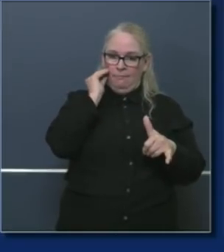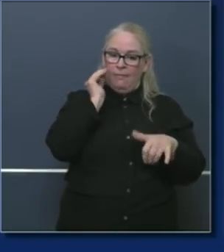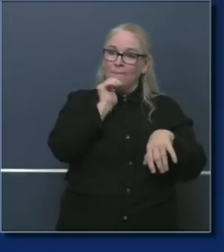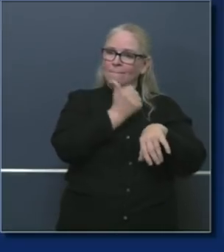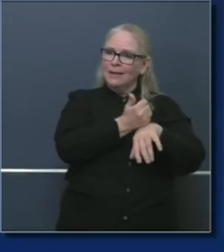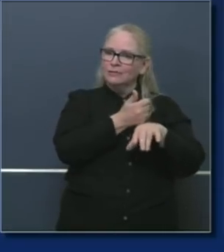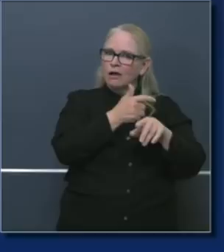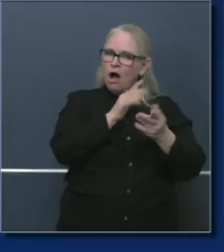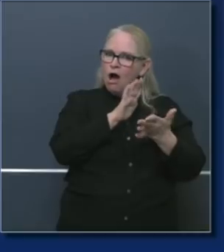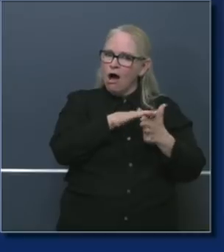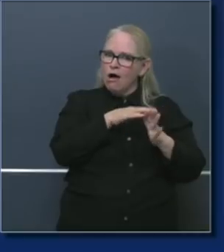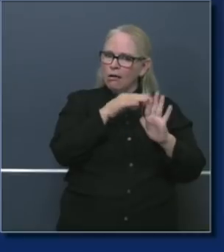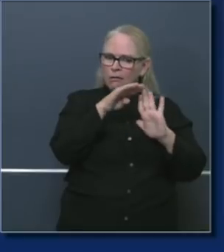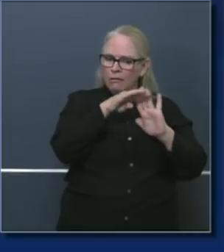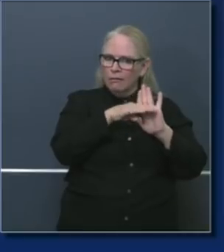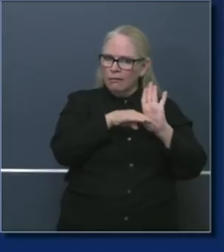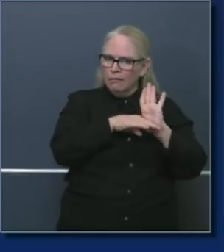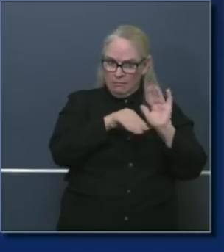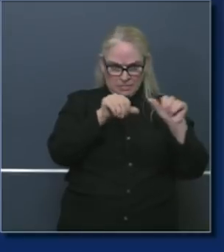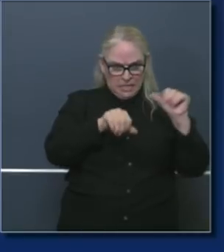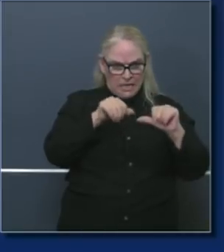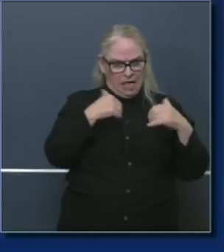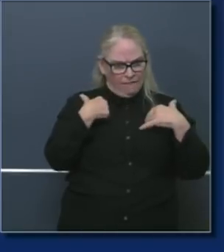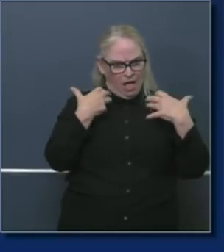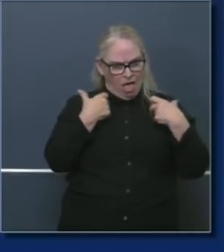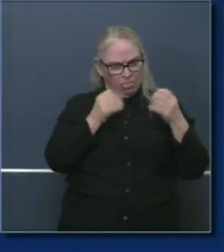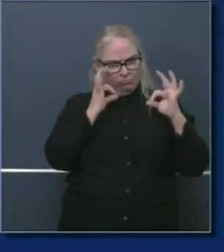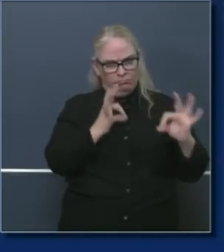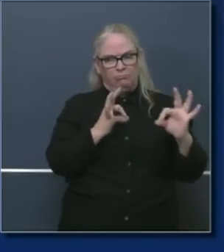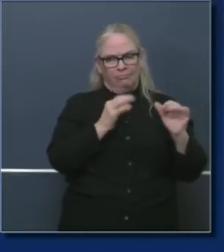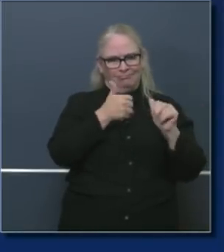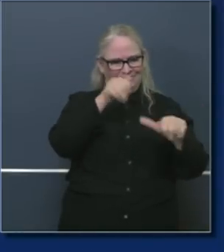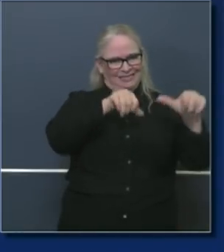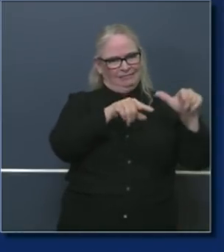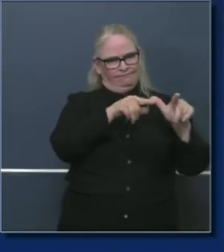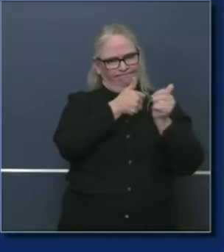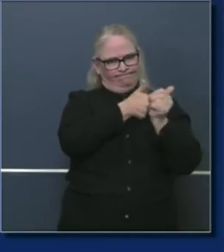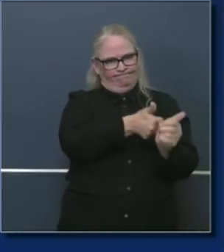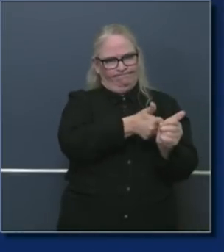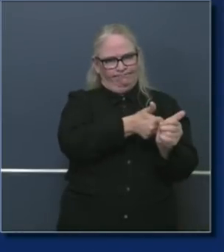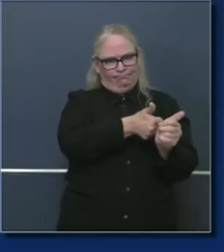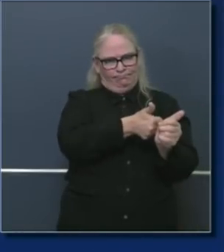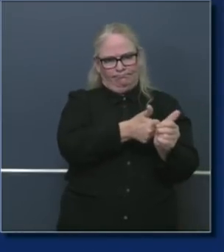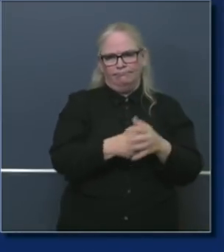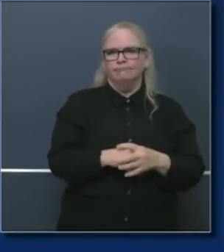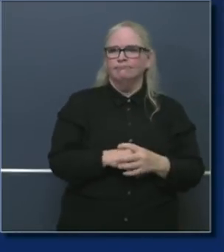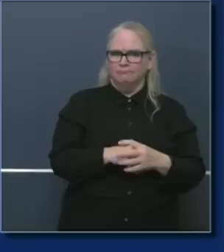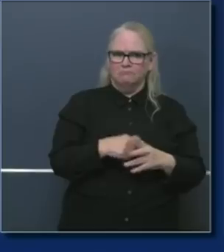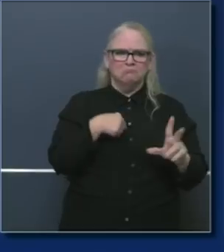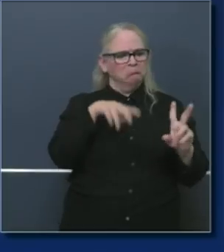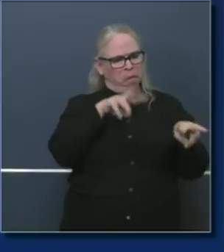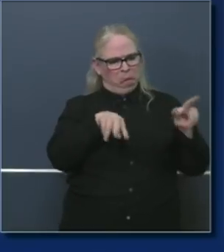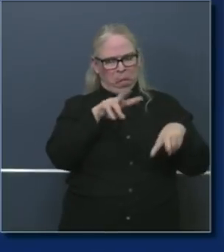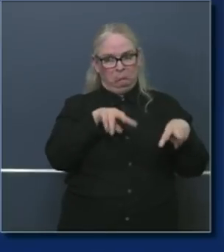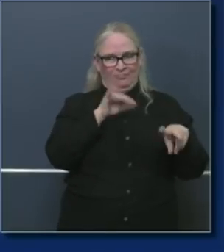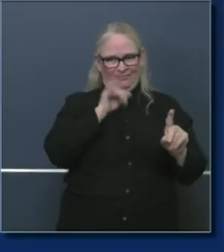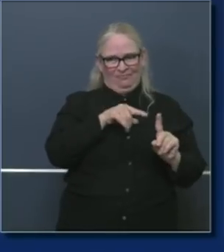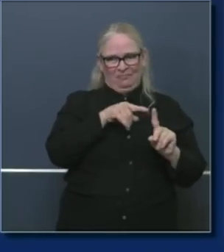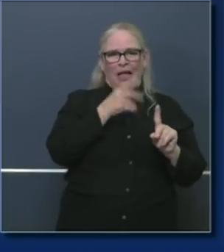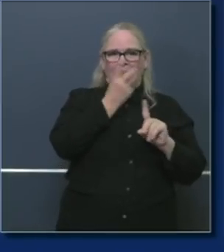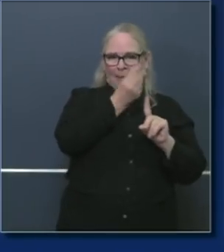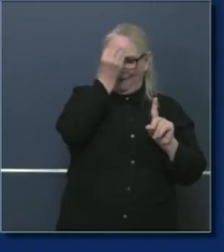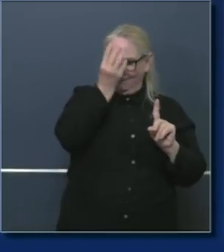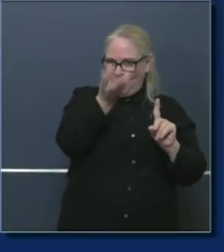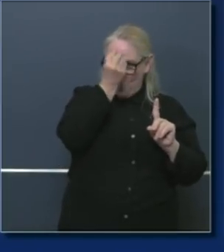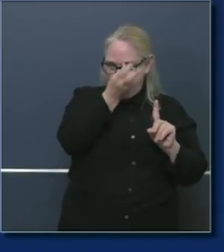for weeks, months now, been looking at that data, been updating you on a daily basis, as well as explaining